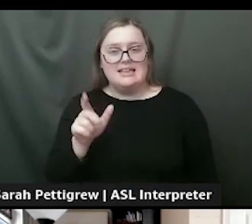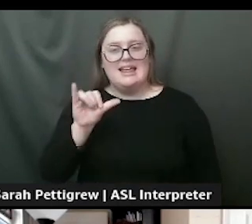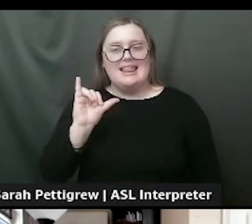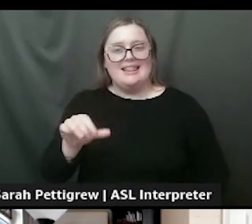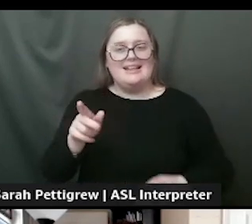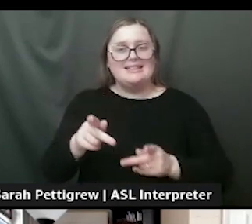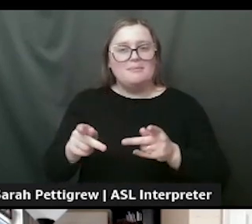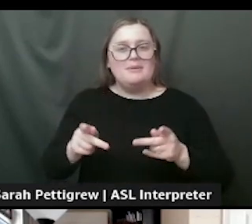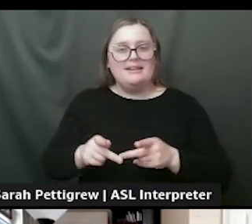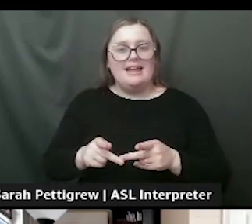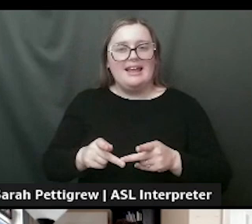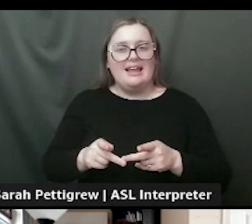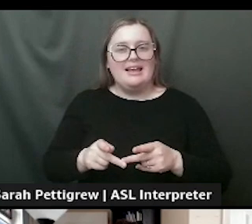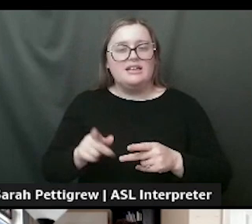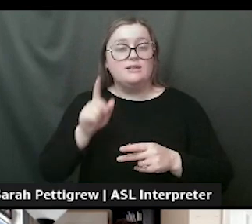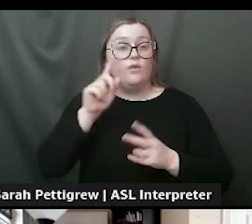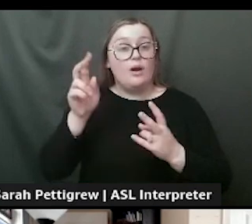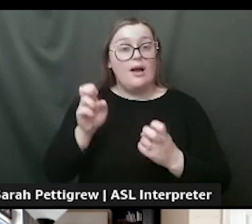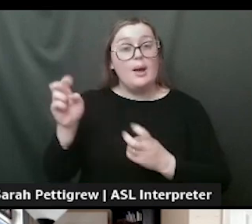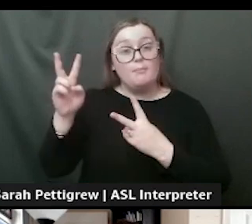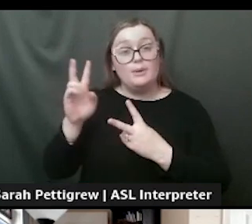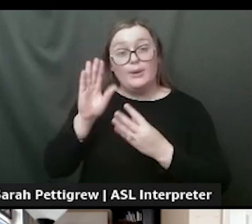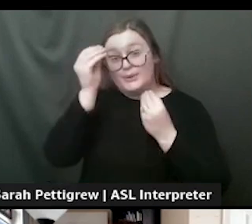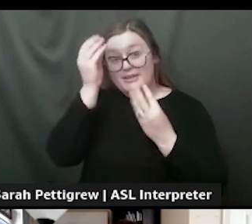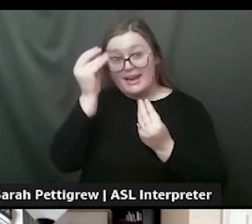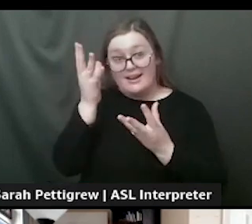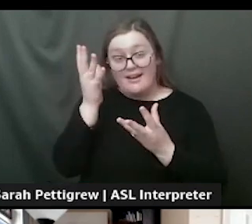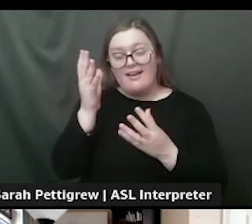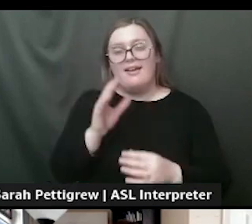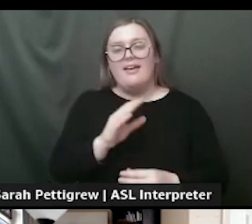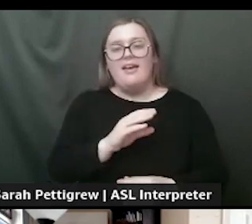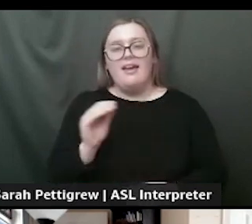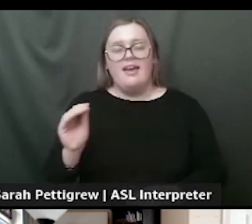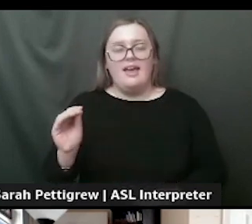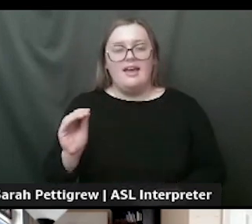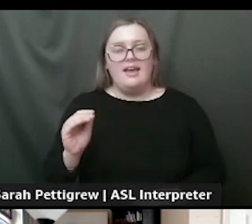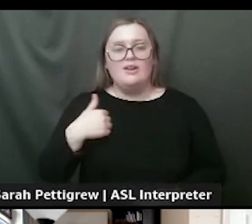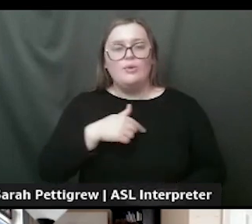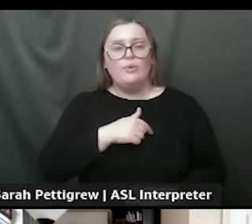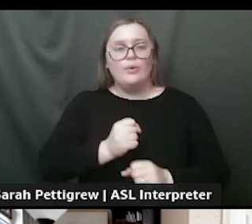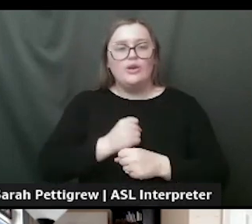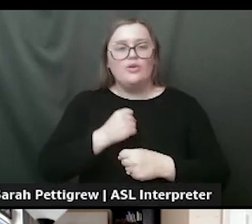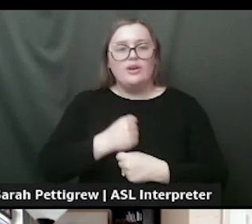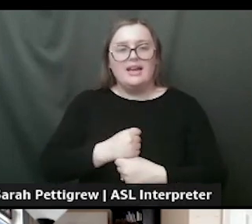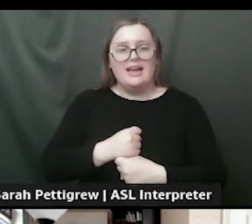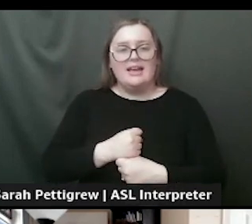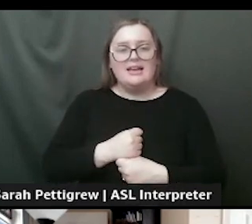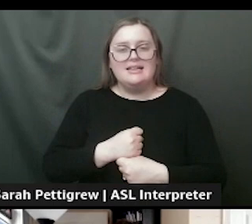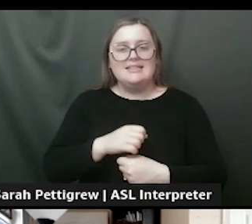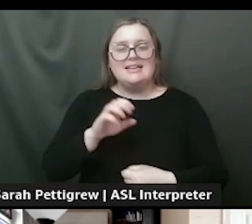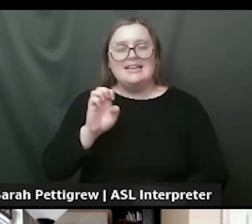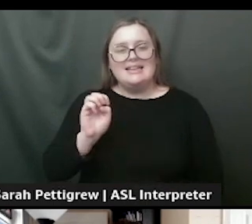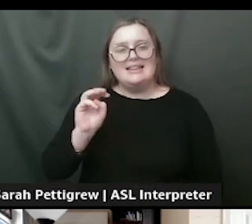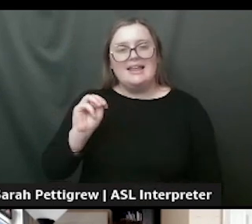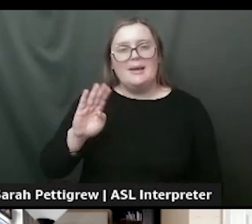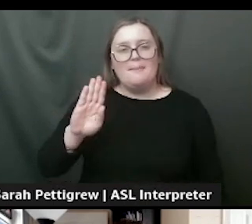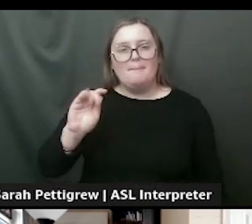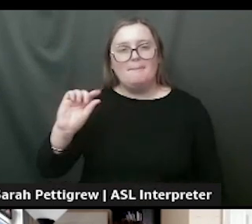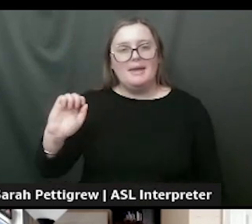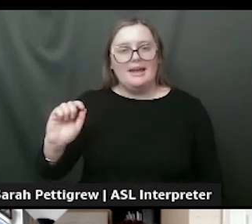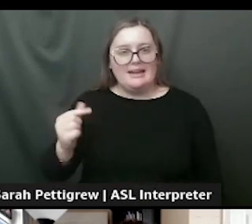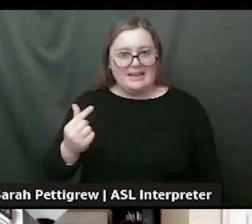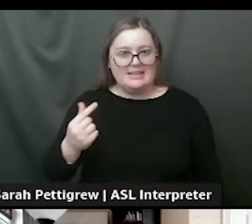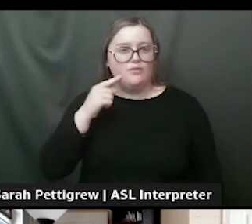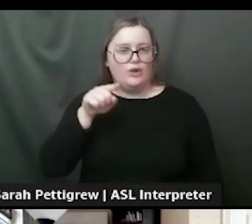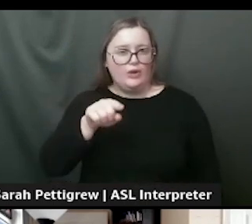where you upload your data, and we create the embeddings for you in a vector